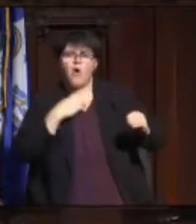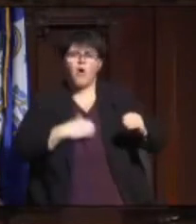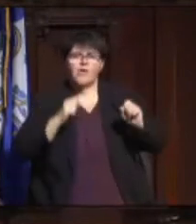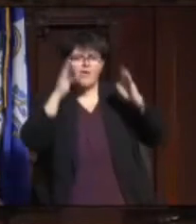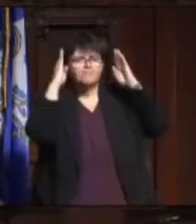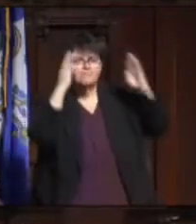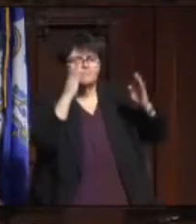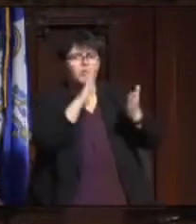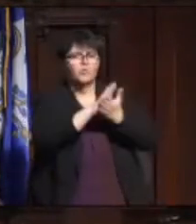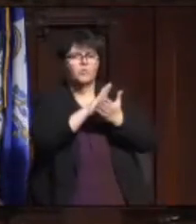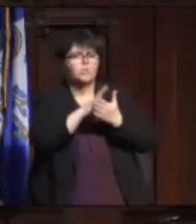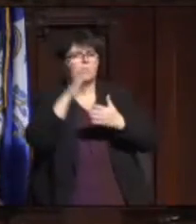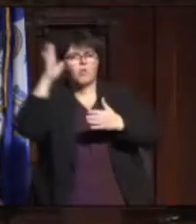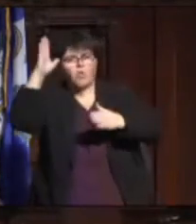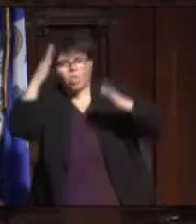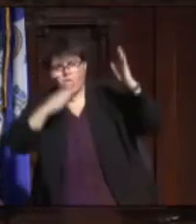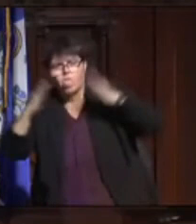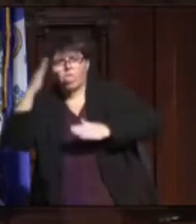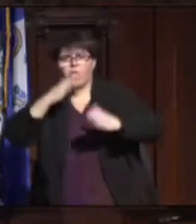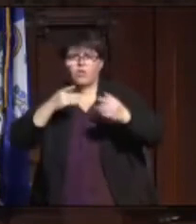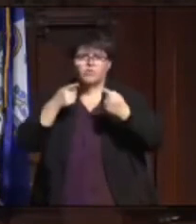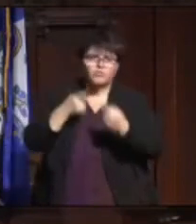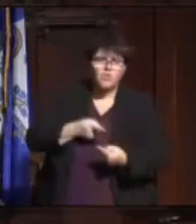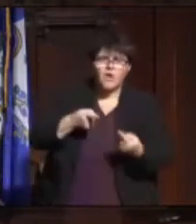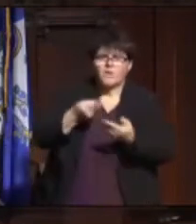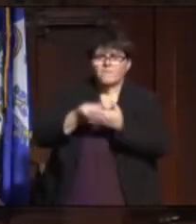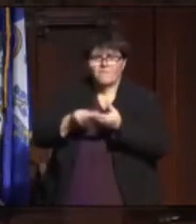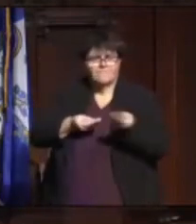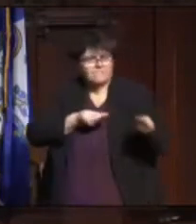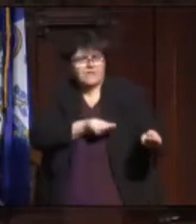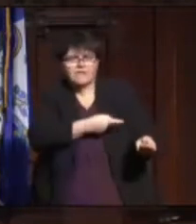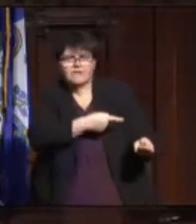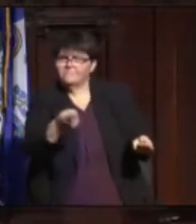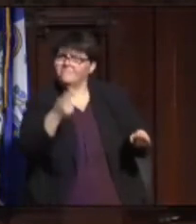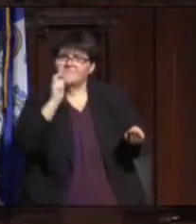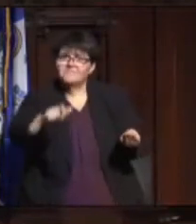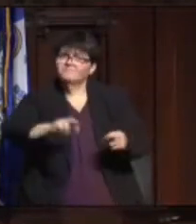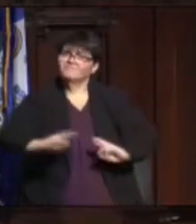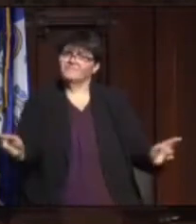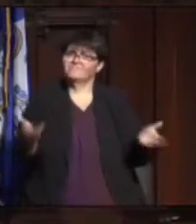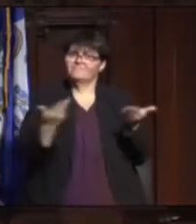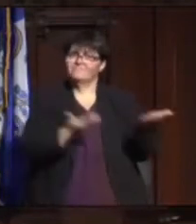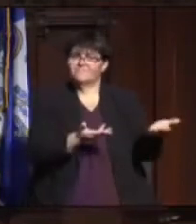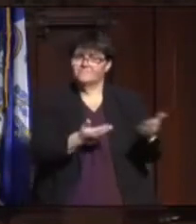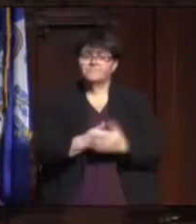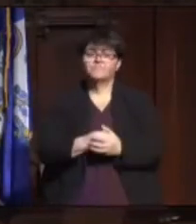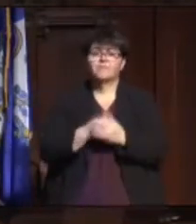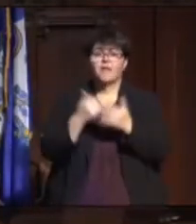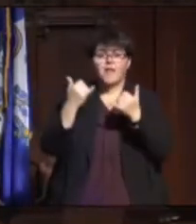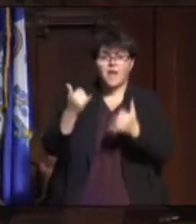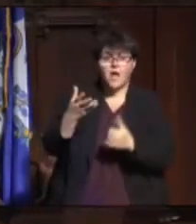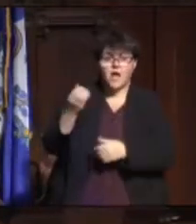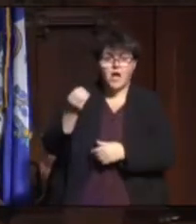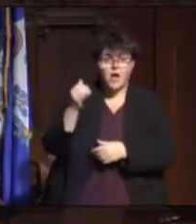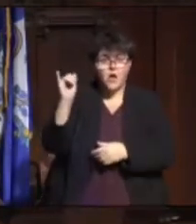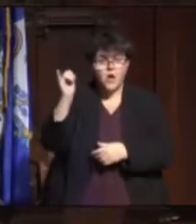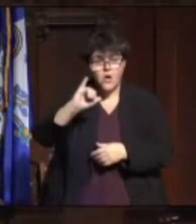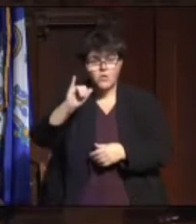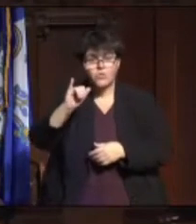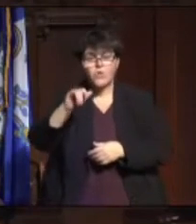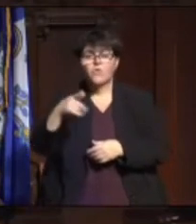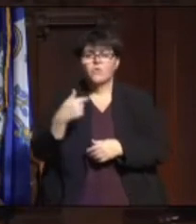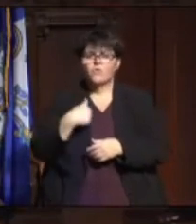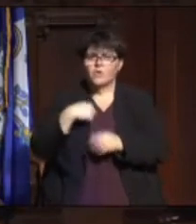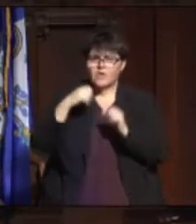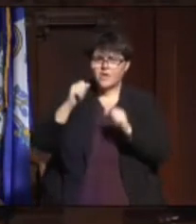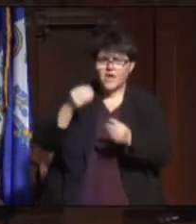high. All right. So the good news is that Connecticut still has a strong economy with almost 100,000 jobs